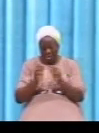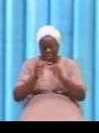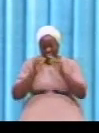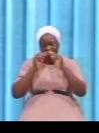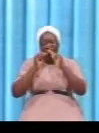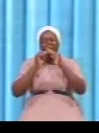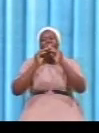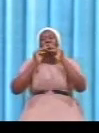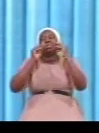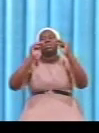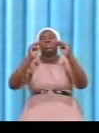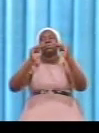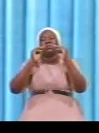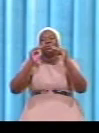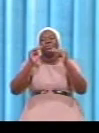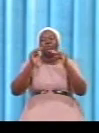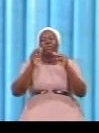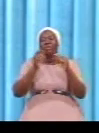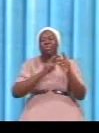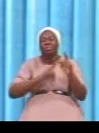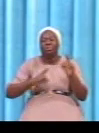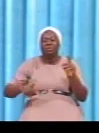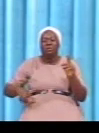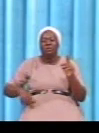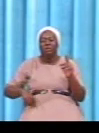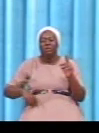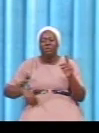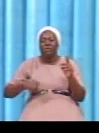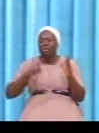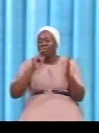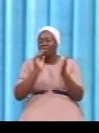Magnify the King of Kings and the Lord of Lords.